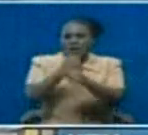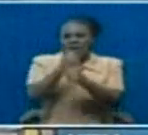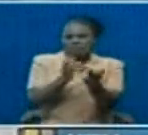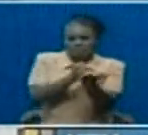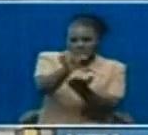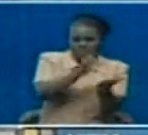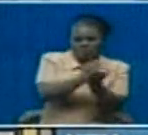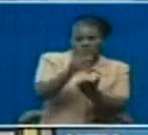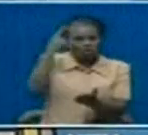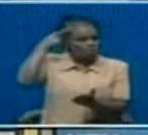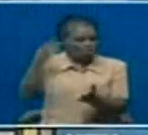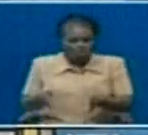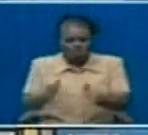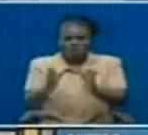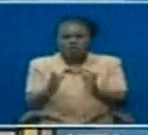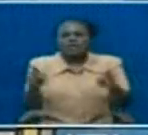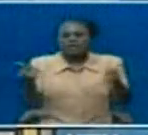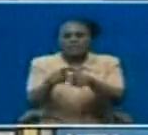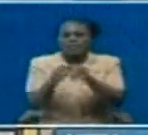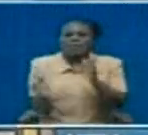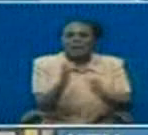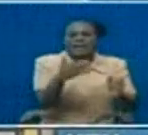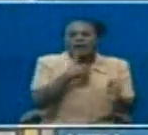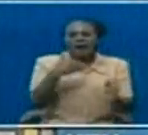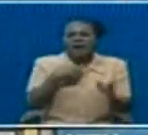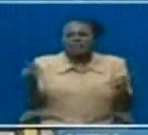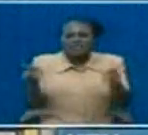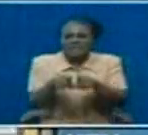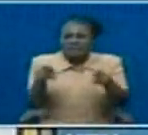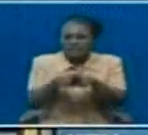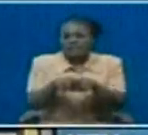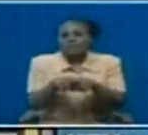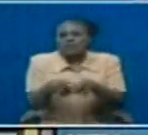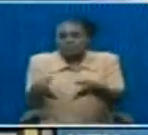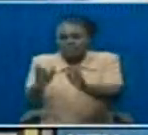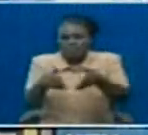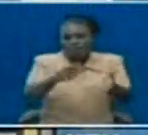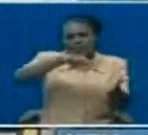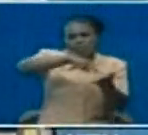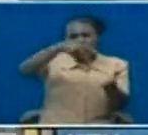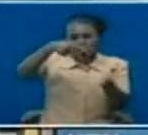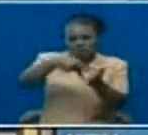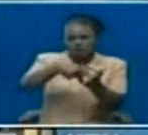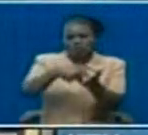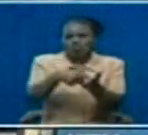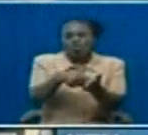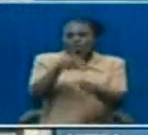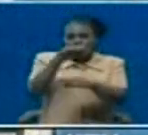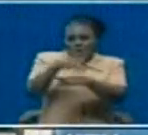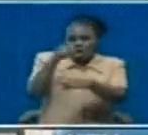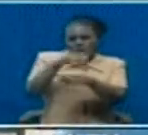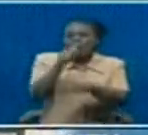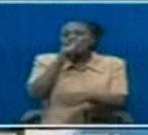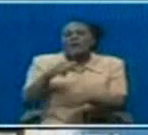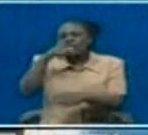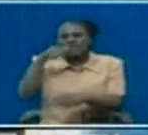road construction. The government plans to use a similar model in big ticket infrastructure projects to lure private sector players